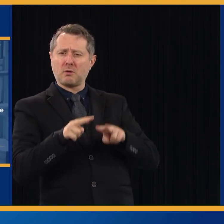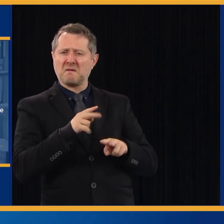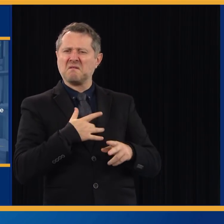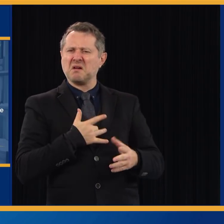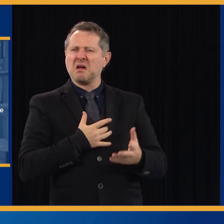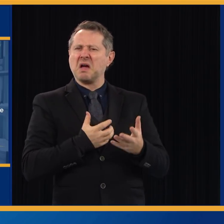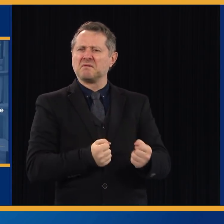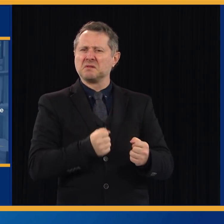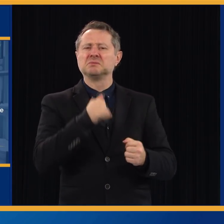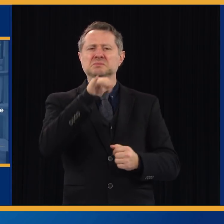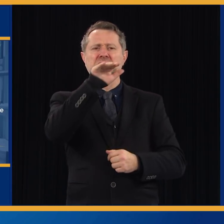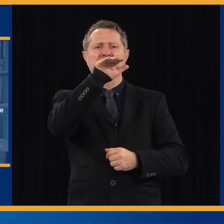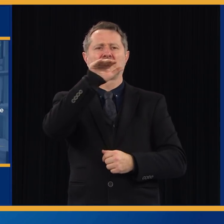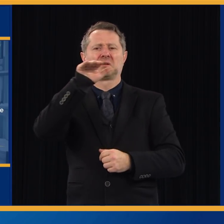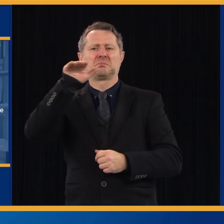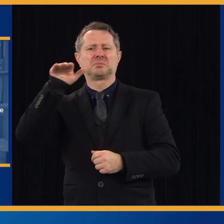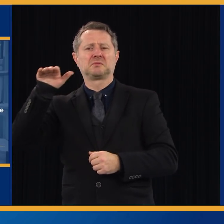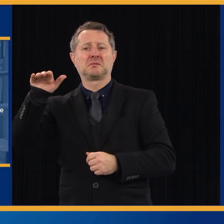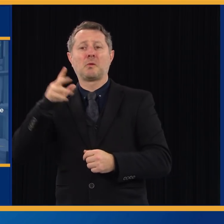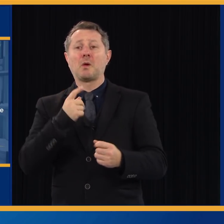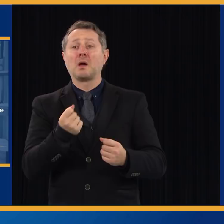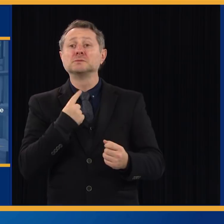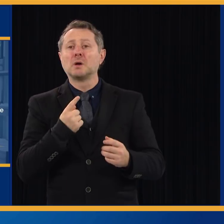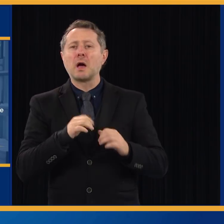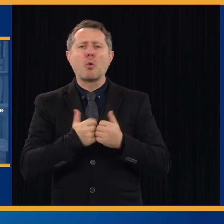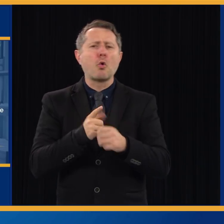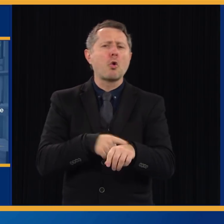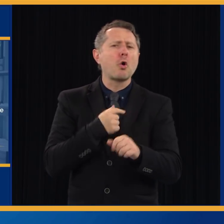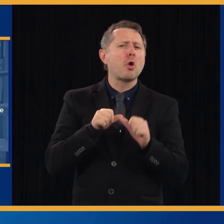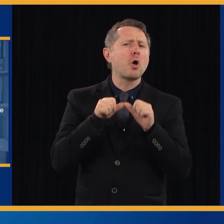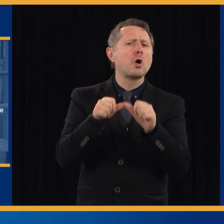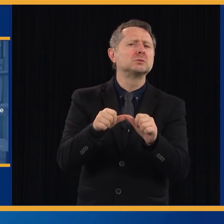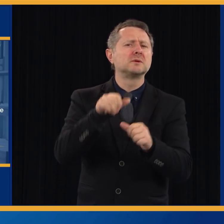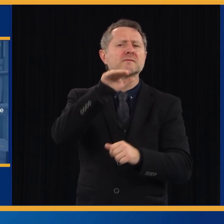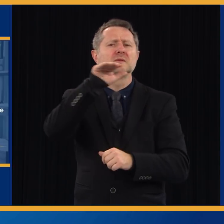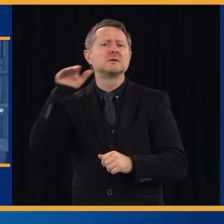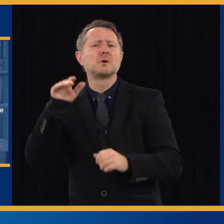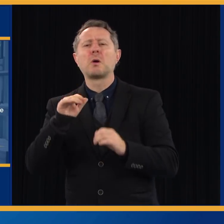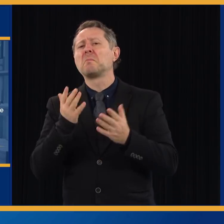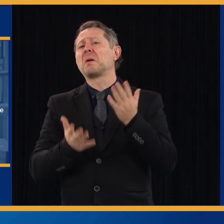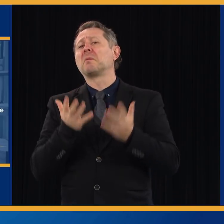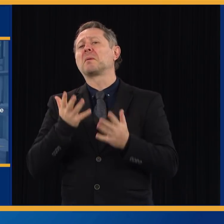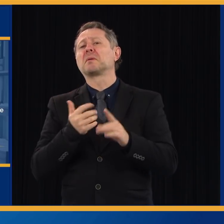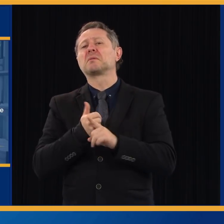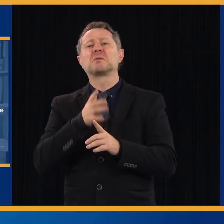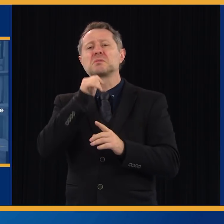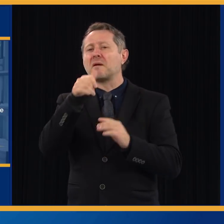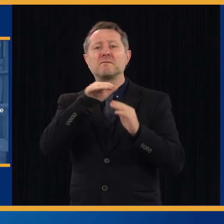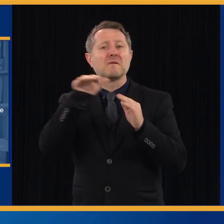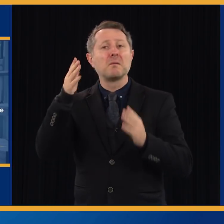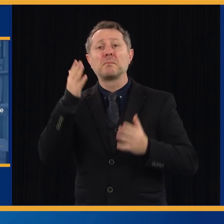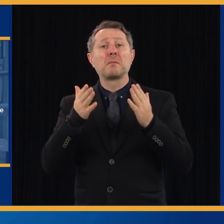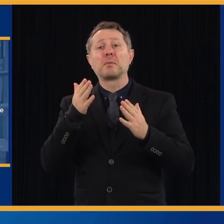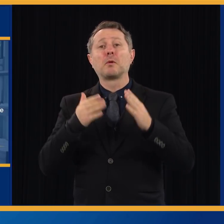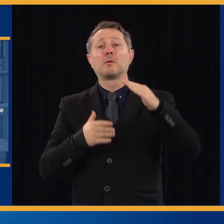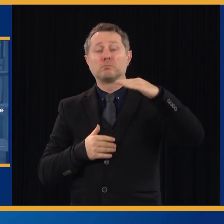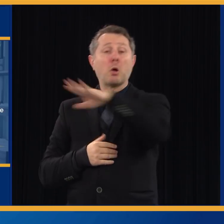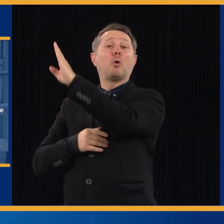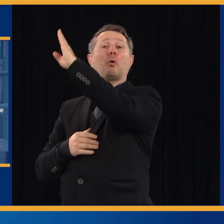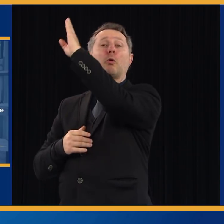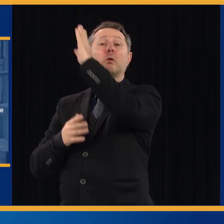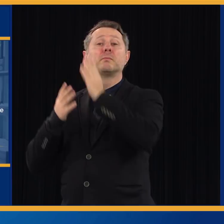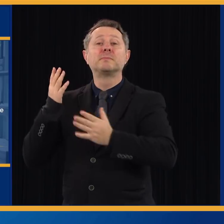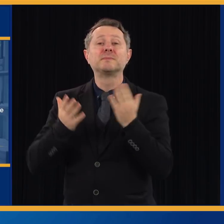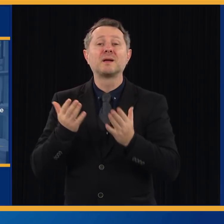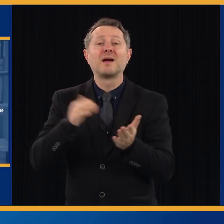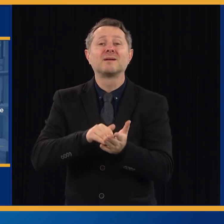is, how long are we on that plateau, and is it a plateau, or might it still ascend? Downstate New York, it appears that we're on